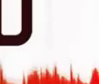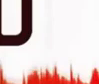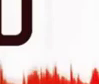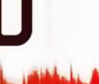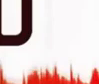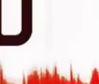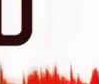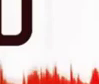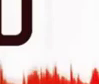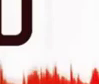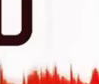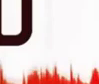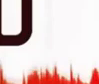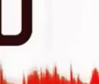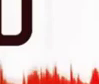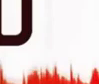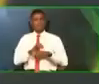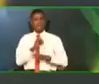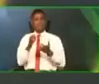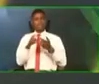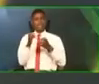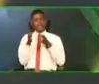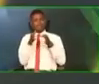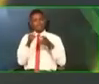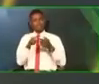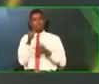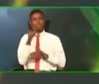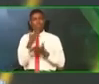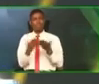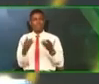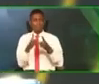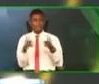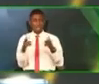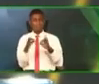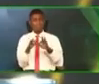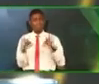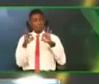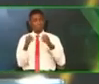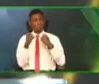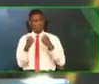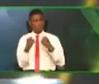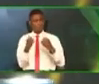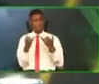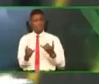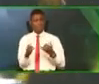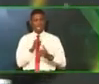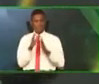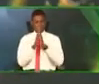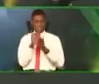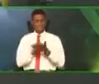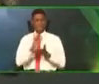I want to explain to you something very powerful now, and I'm praying in the name of Jesus, the Son of the Living God, that your spirit